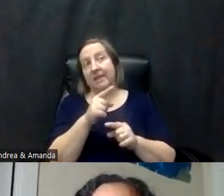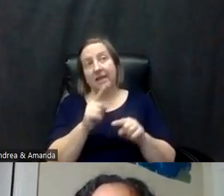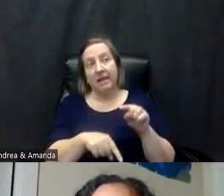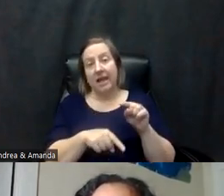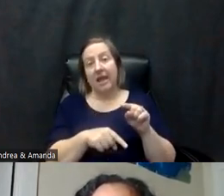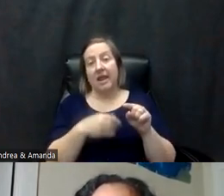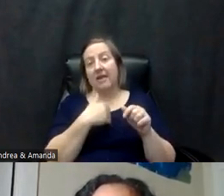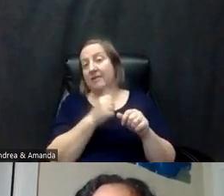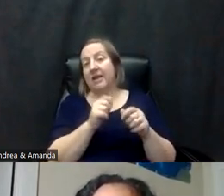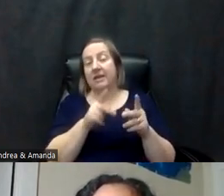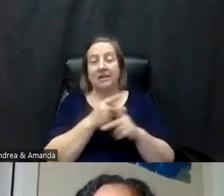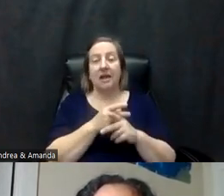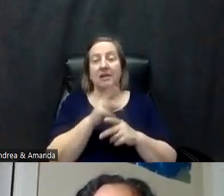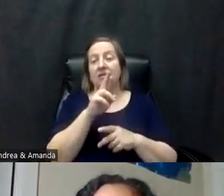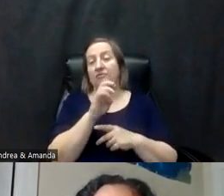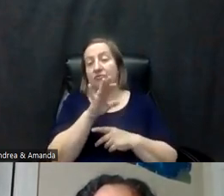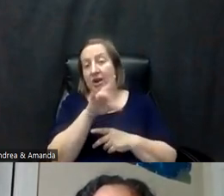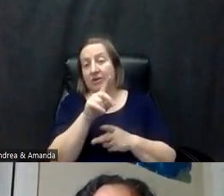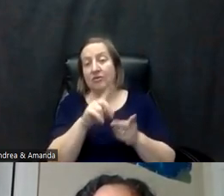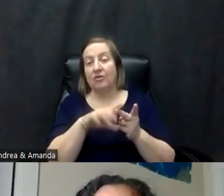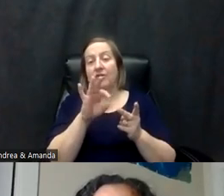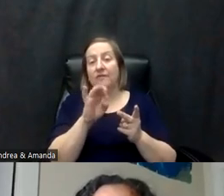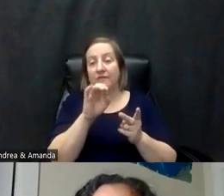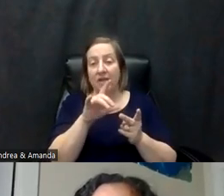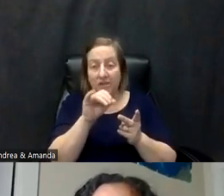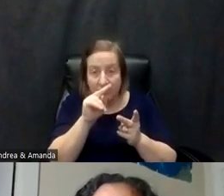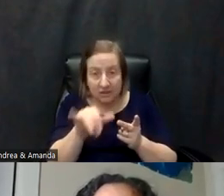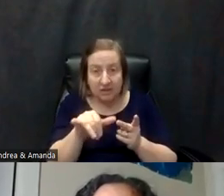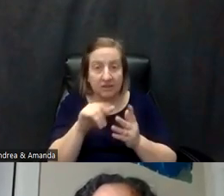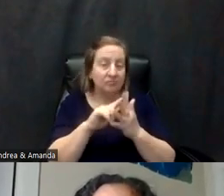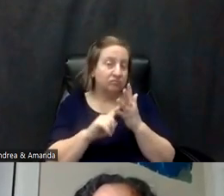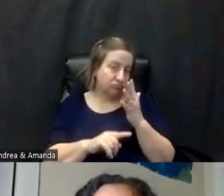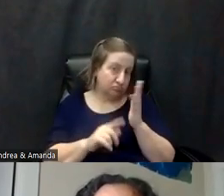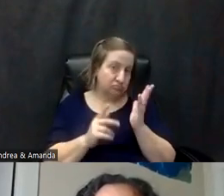they cannot have any kind of record or felony record, et cetera, et cetera.